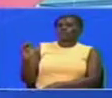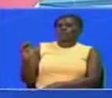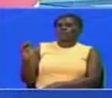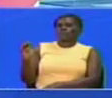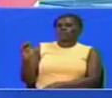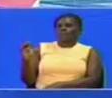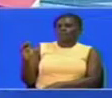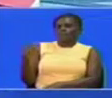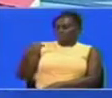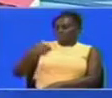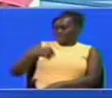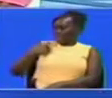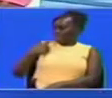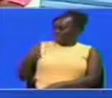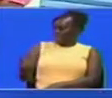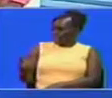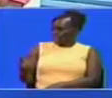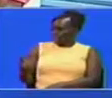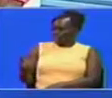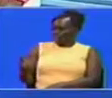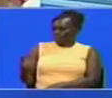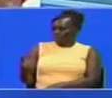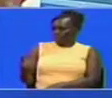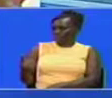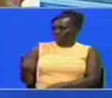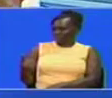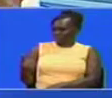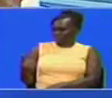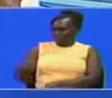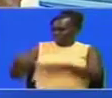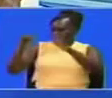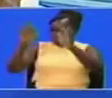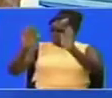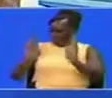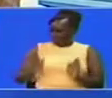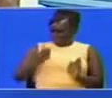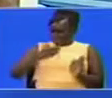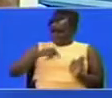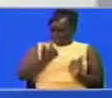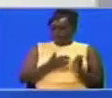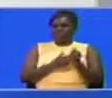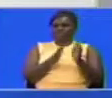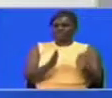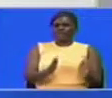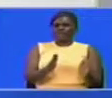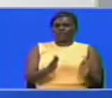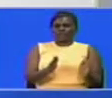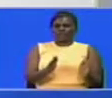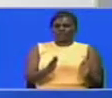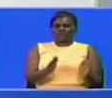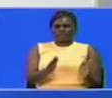so my argument is that it is important for us as leaders, beginning from